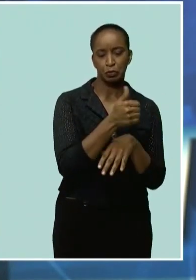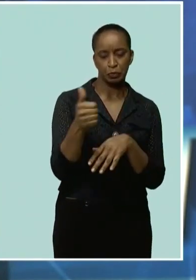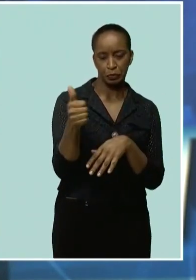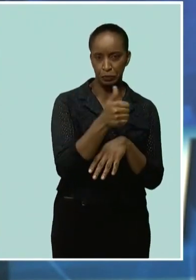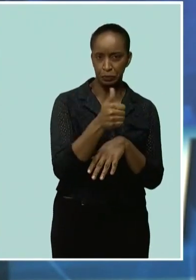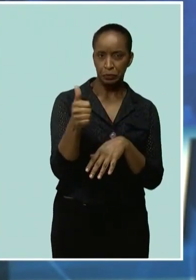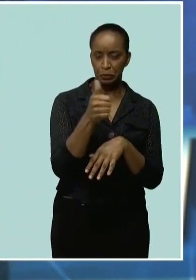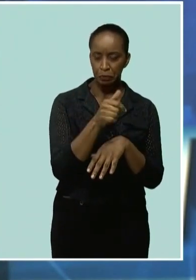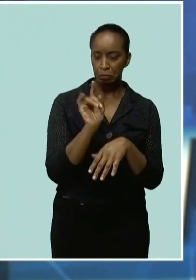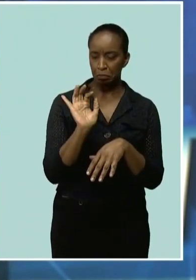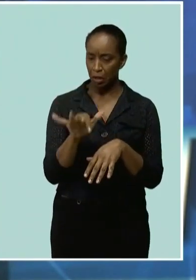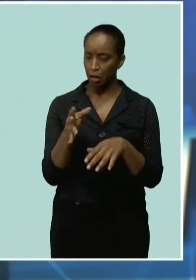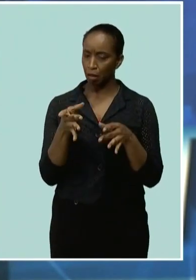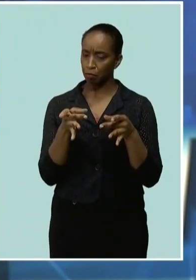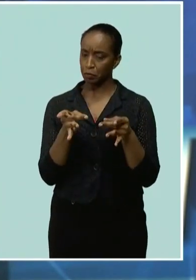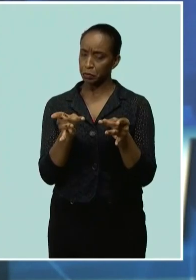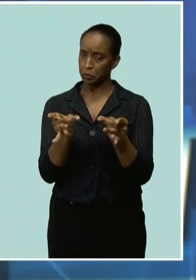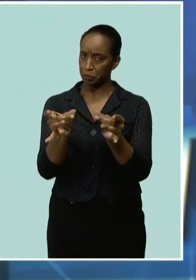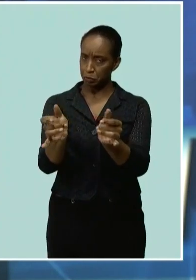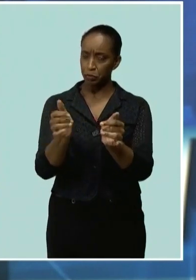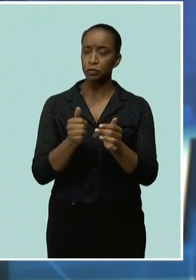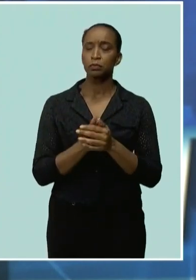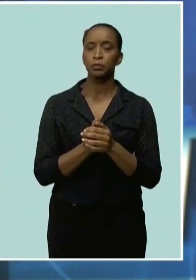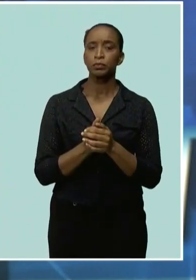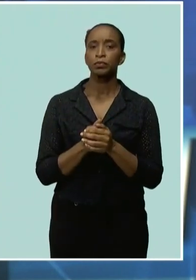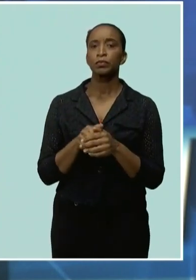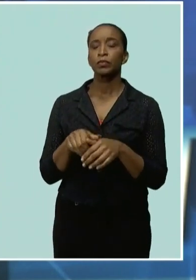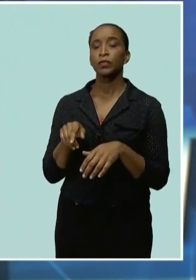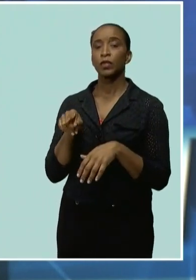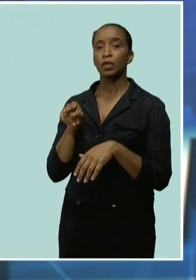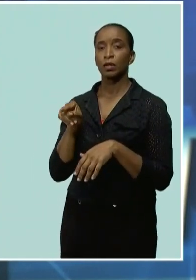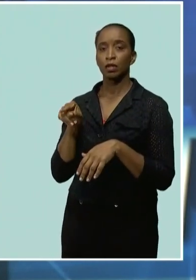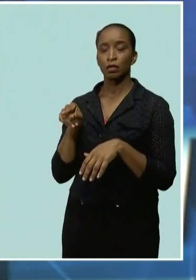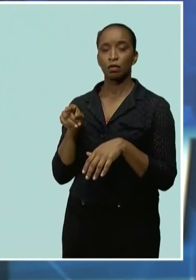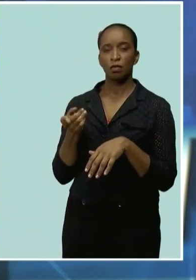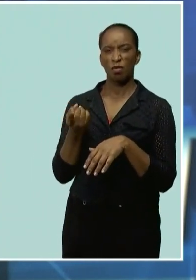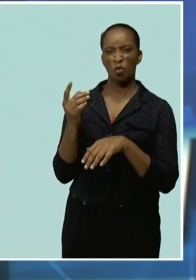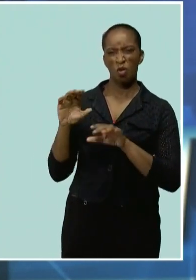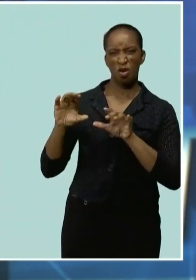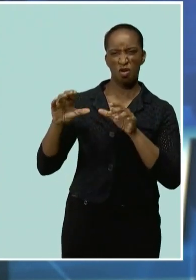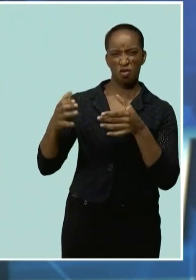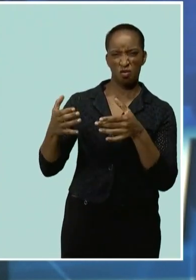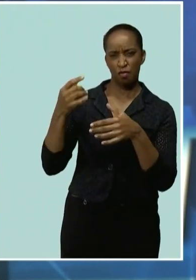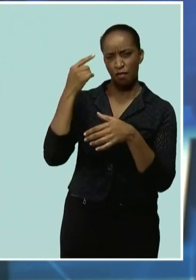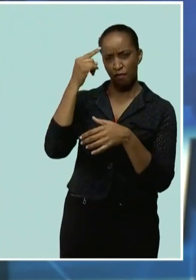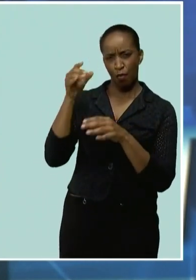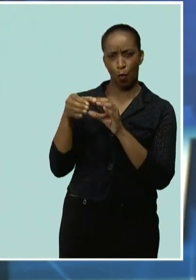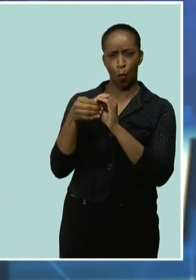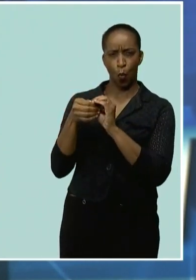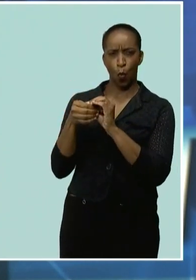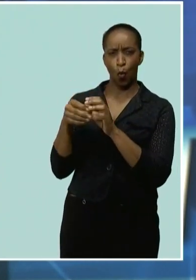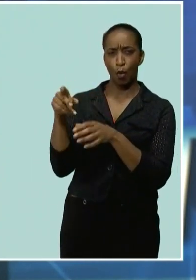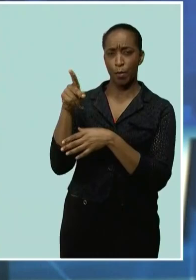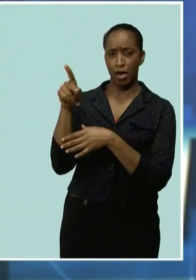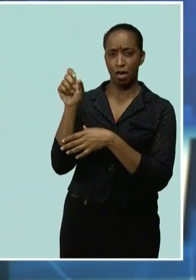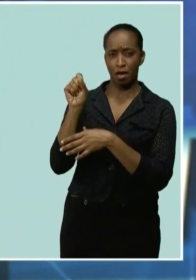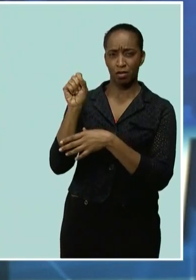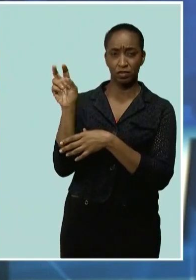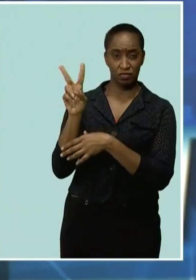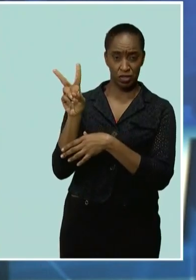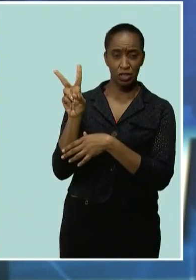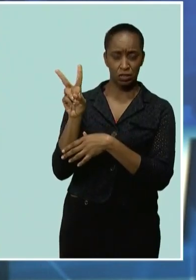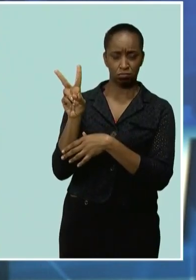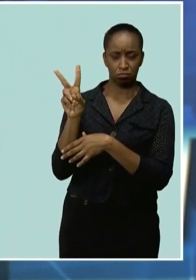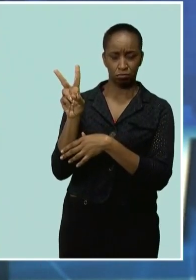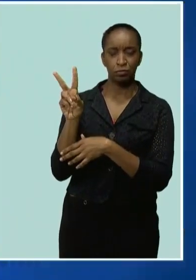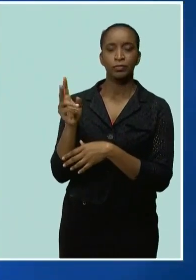destinations. Director of Public Communications and Public Affairs at the Alliance Owners of Public Transport, Mark Haynes, says he